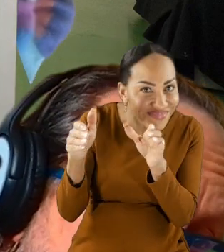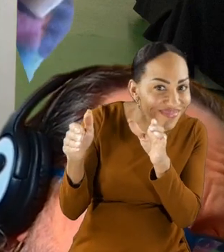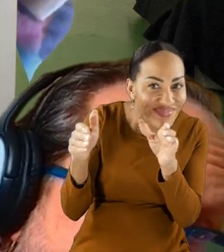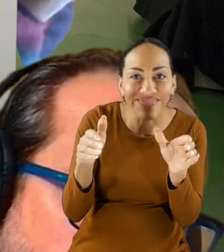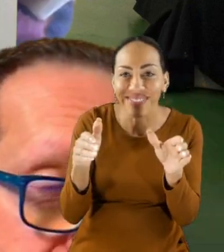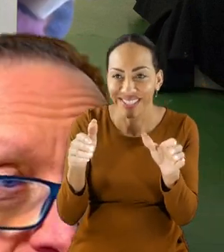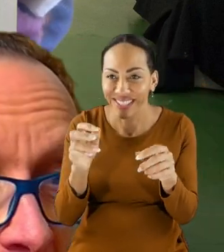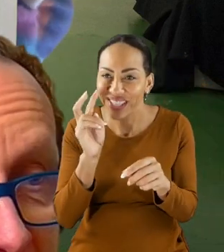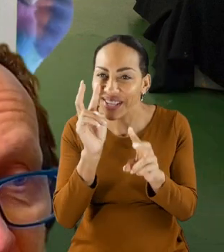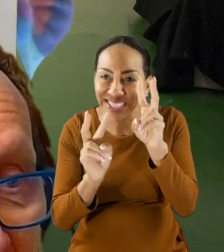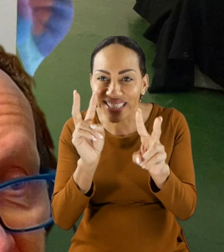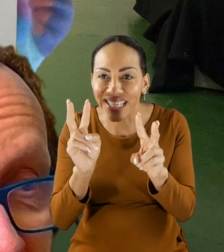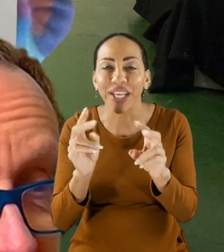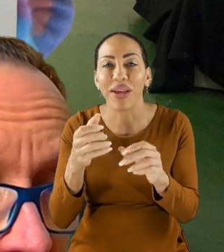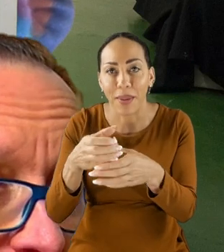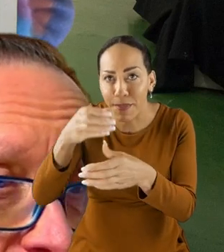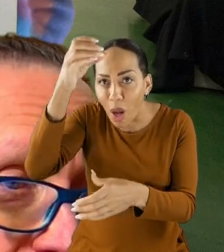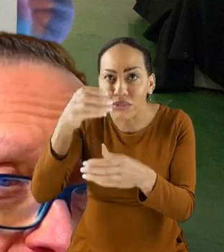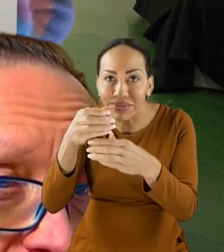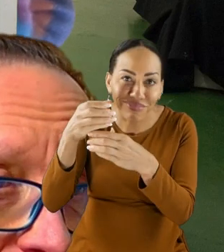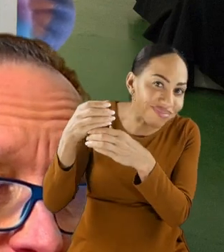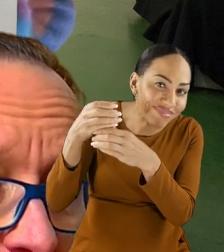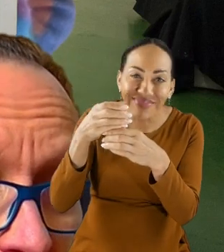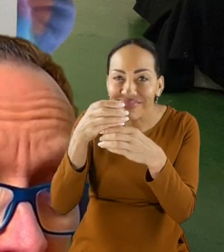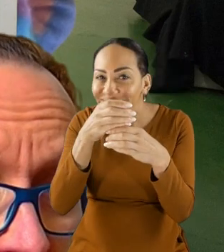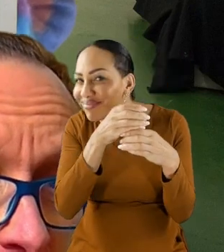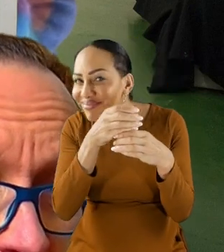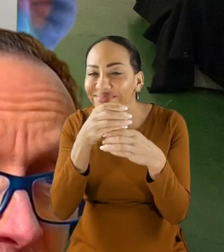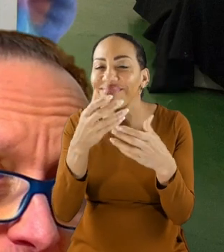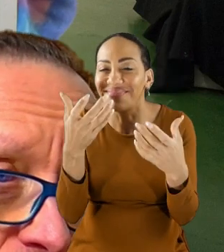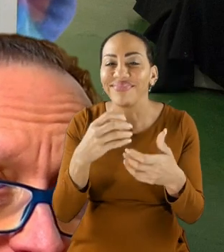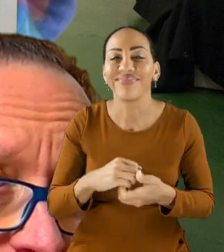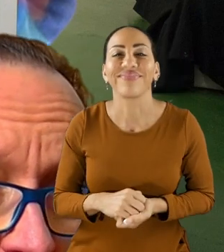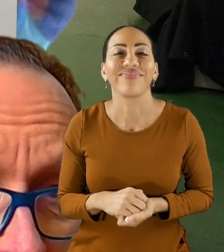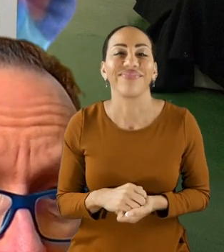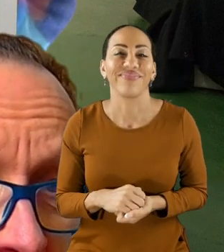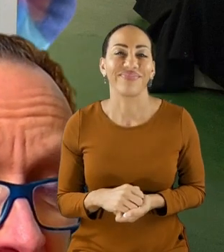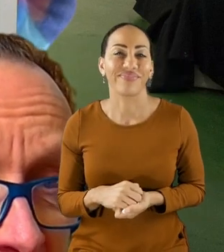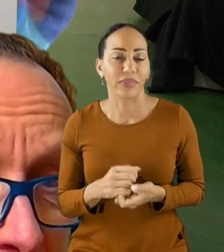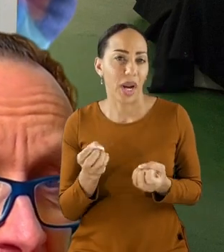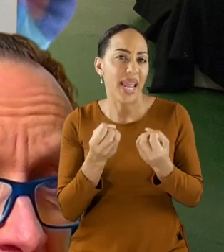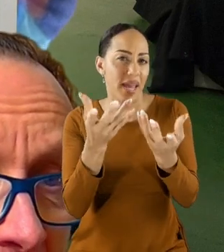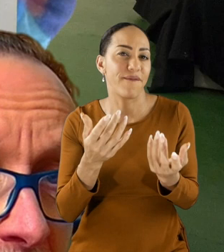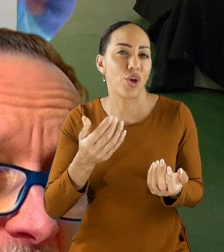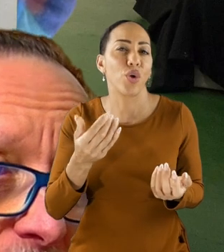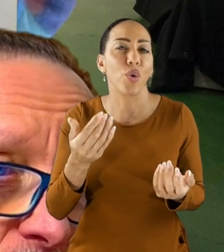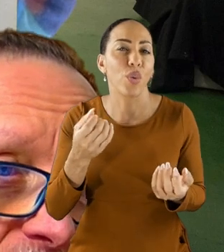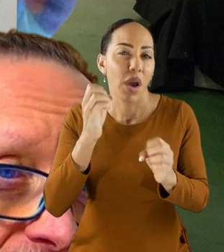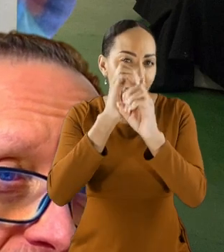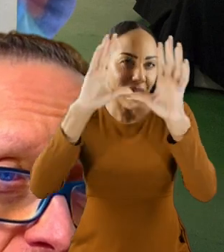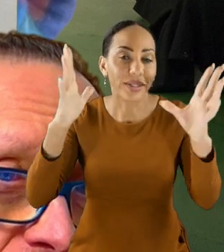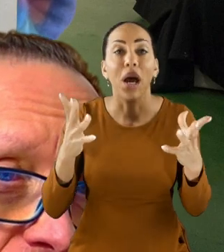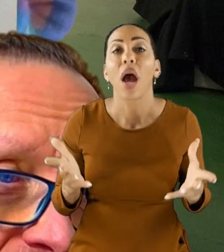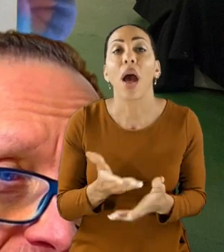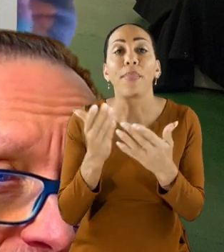and can peer out, and everyone else is kind of, if they sort of moved around, they could then just appear sort of moving